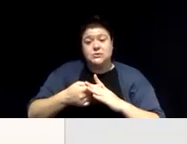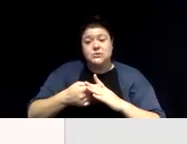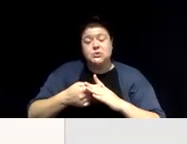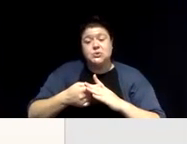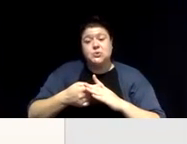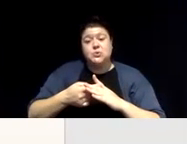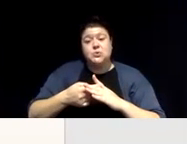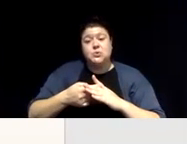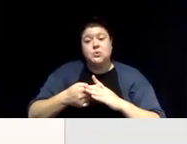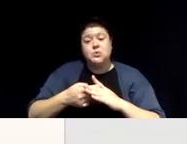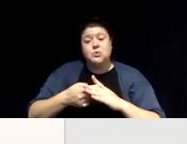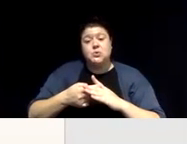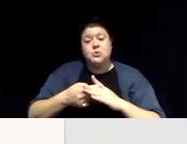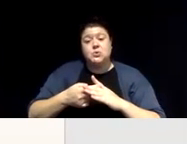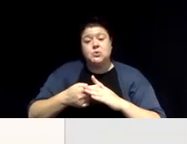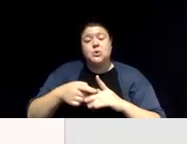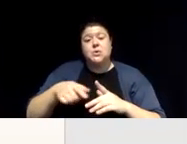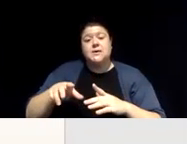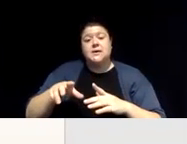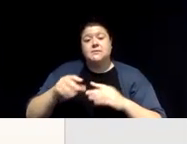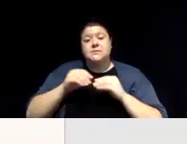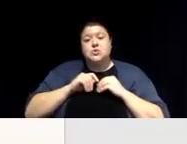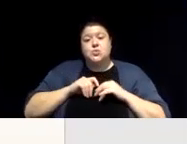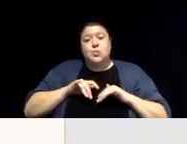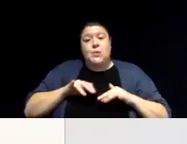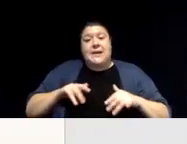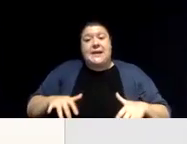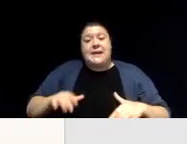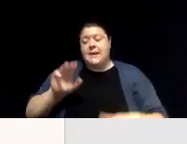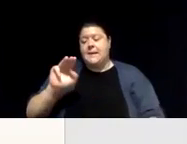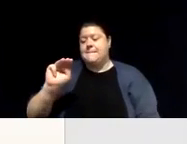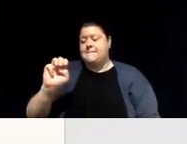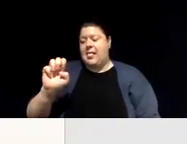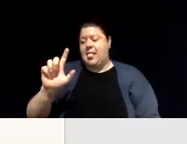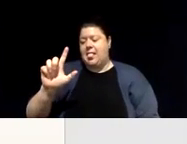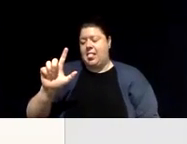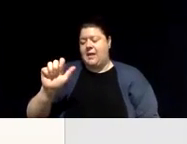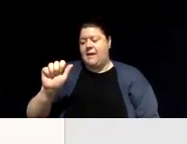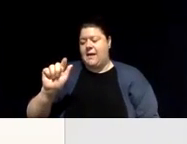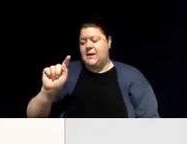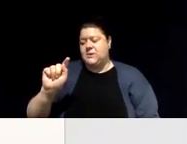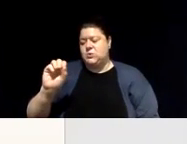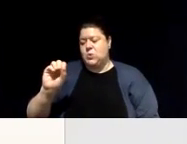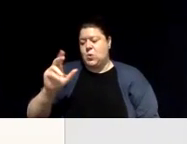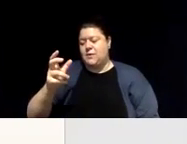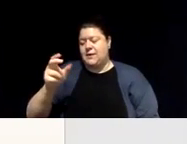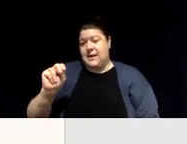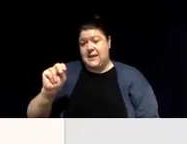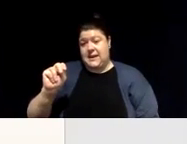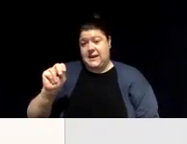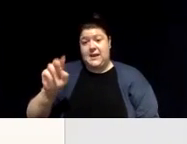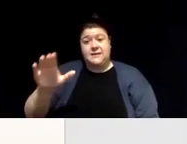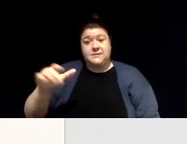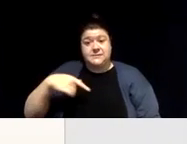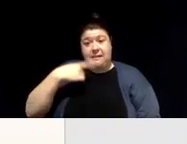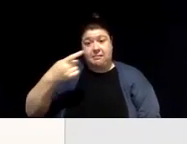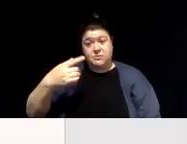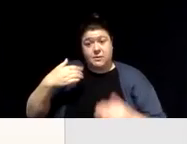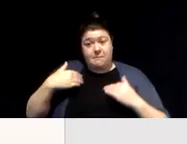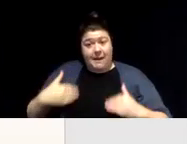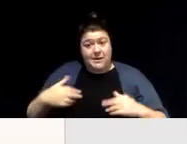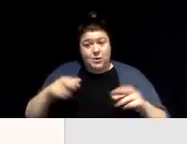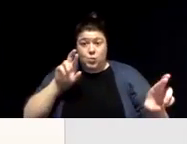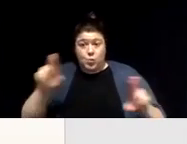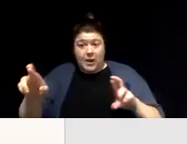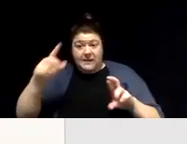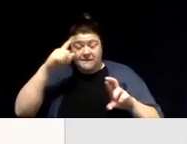a hormone called melatonin. And that tells your body to start getting ready for bed, to start